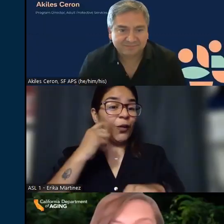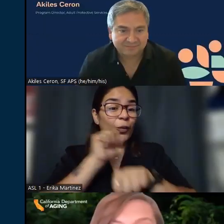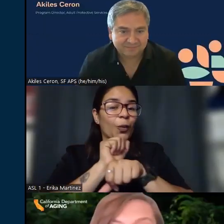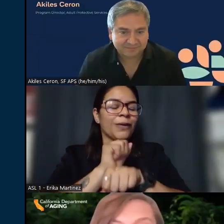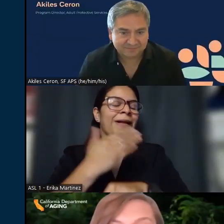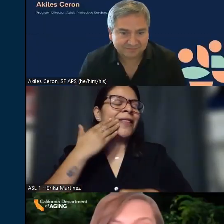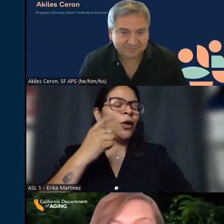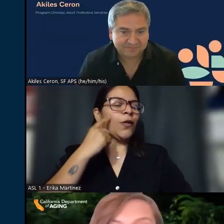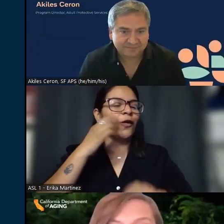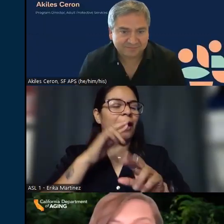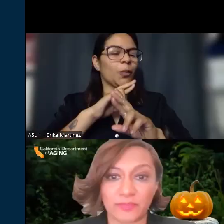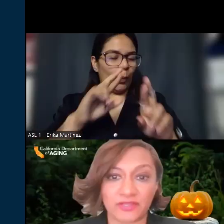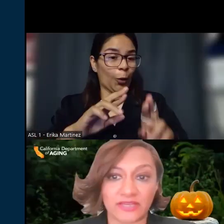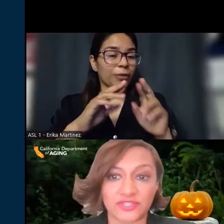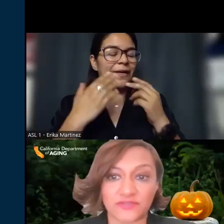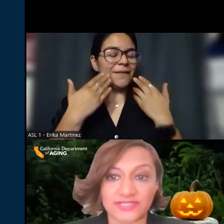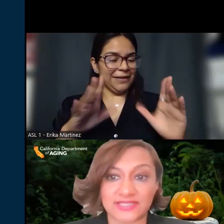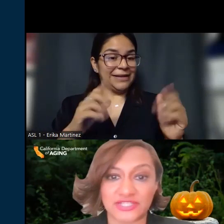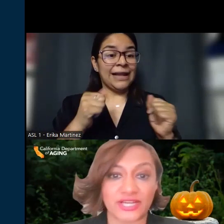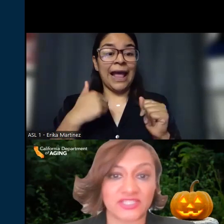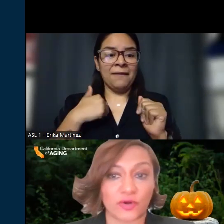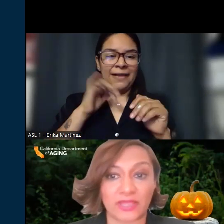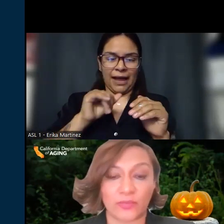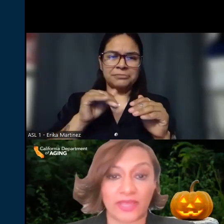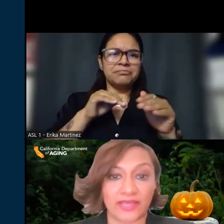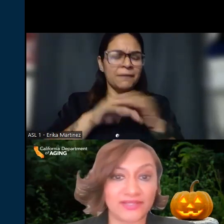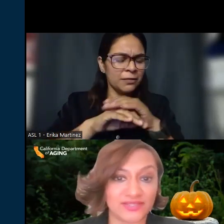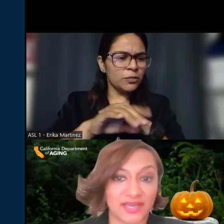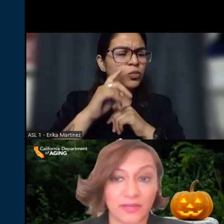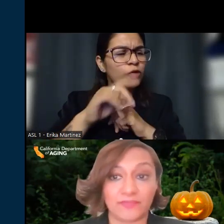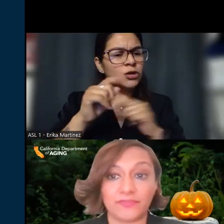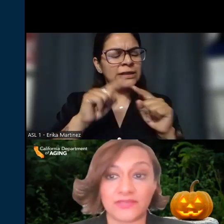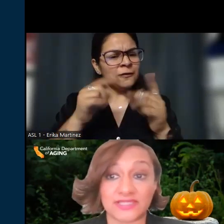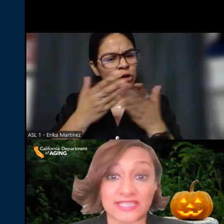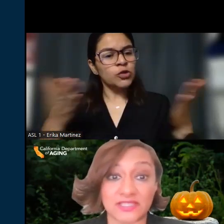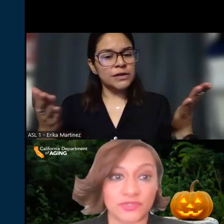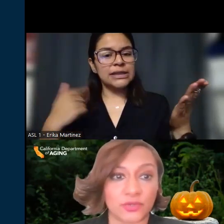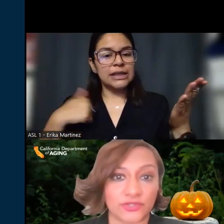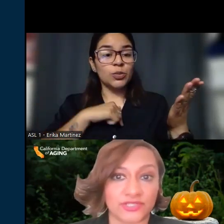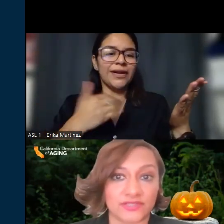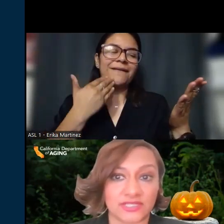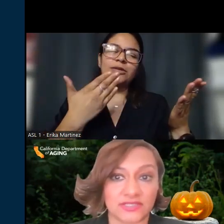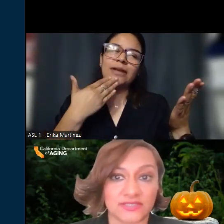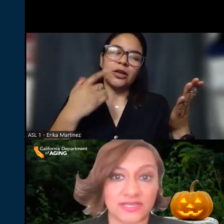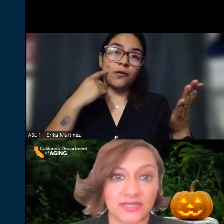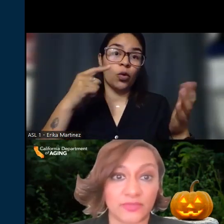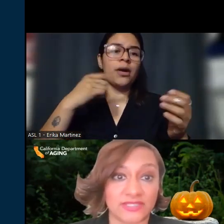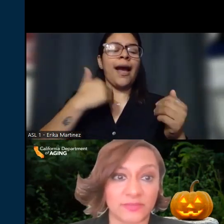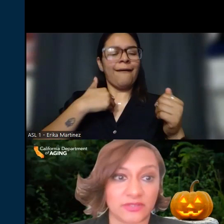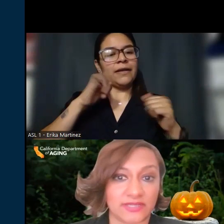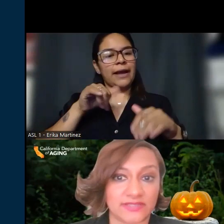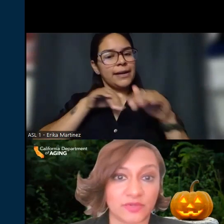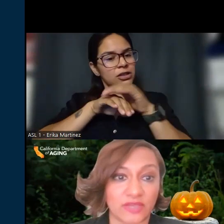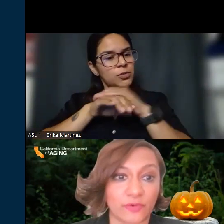APS work group work on, availability of services and transforming the way it's accessible to older adults and adults